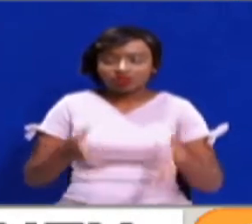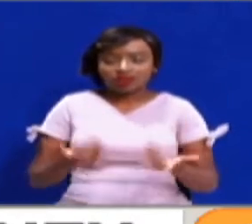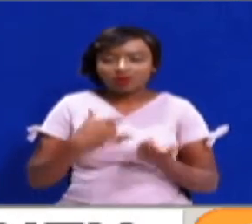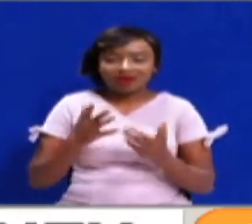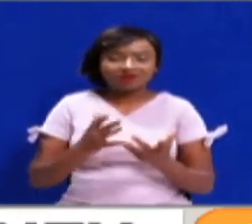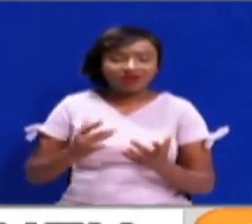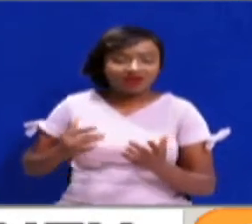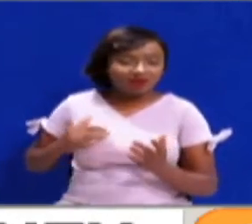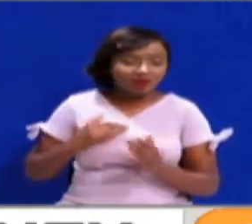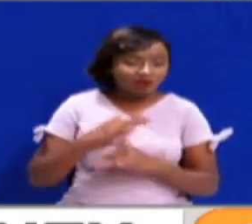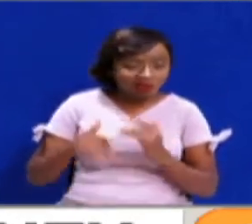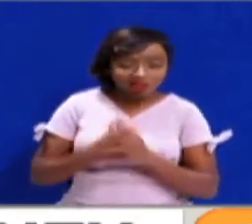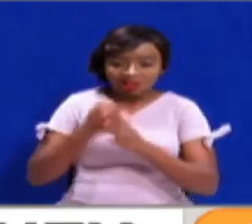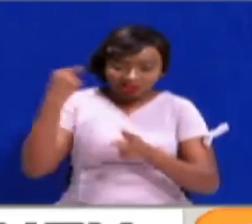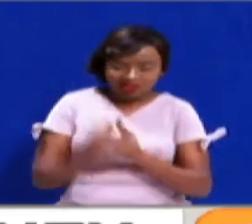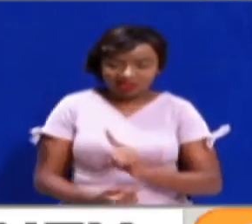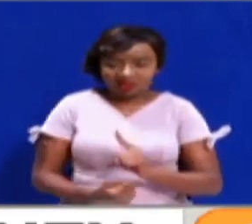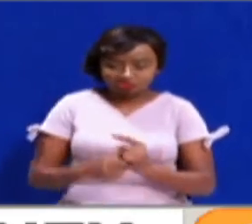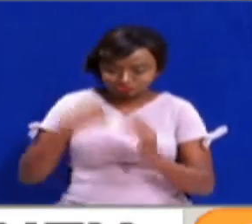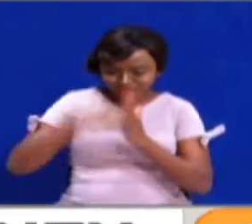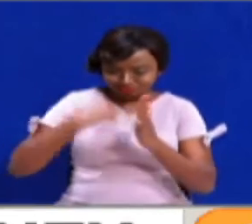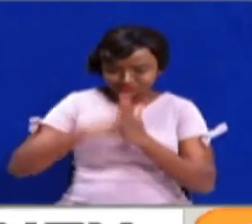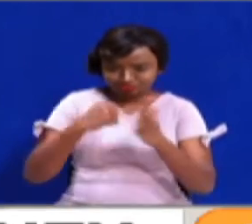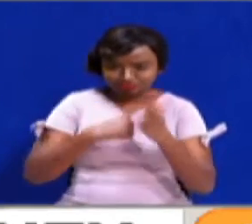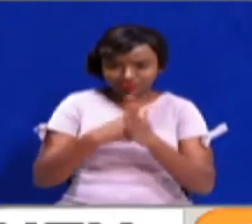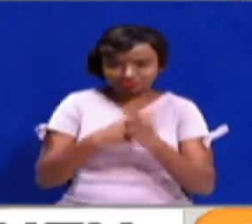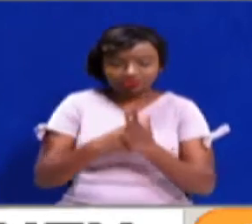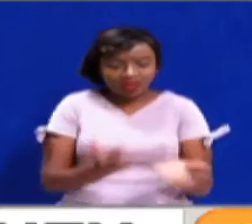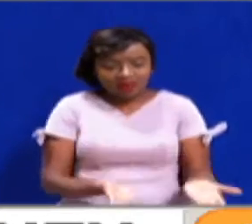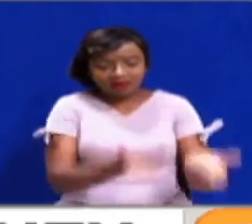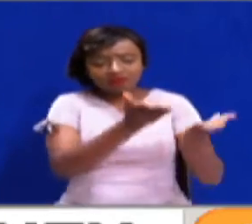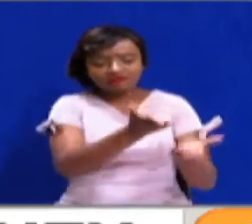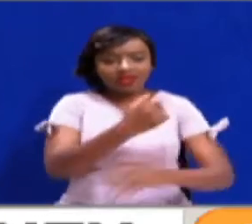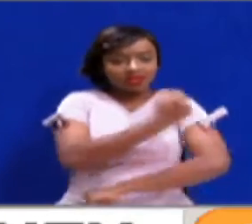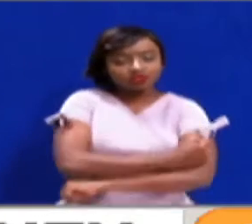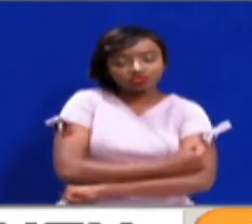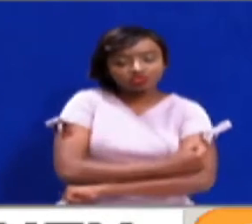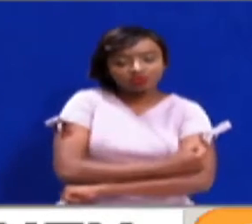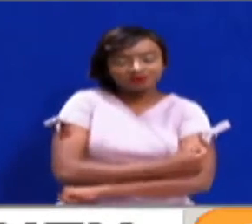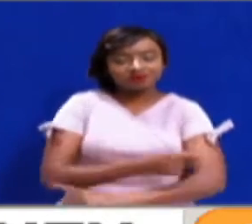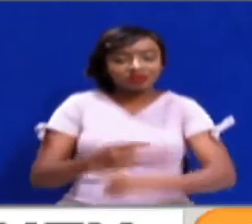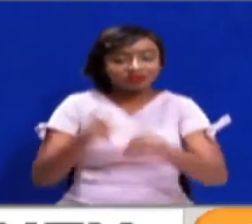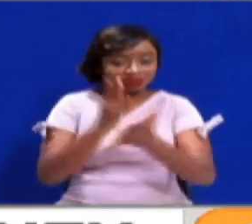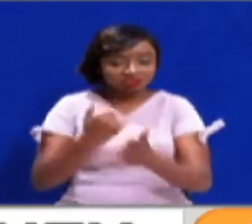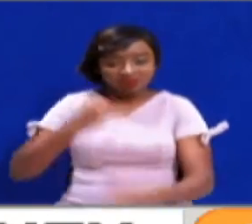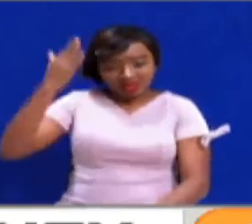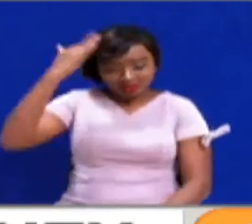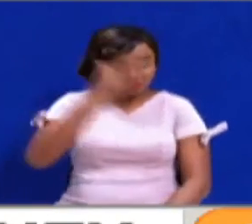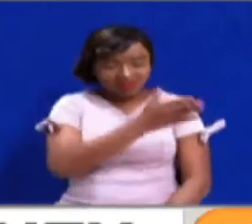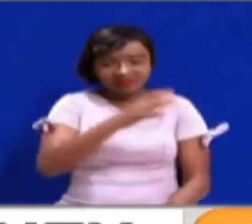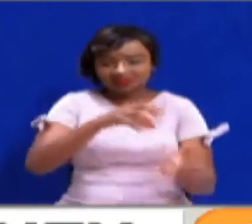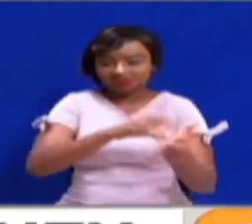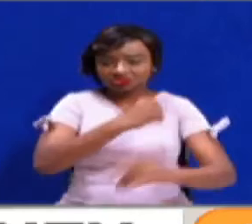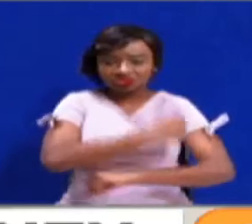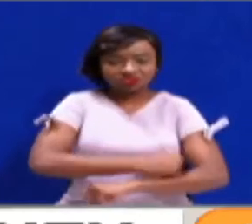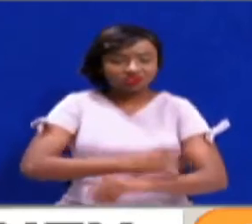year to build up whatever capacity is required in schools. And granted, I know the situation in schools has